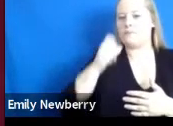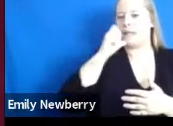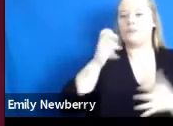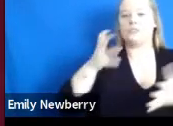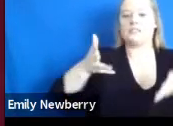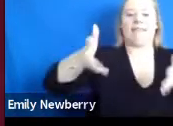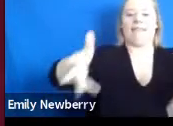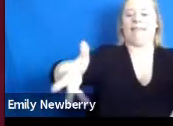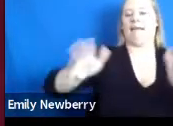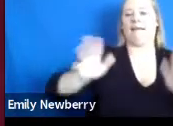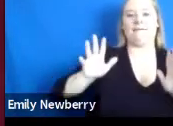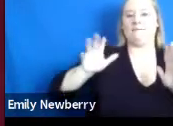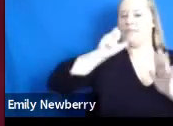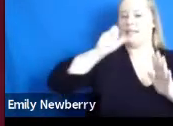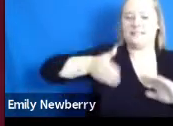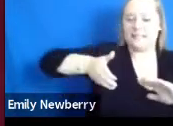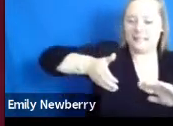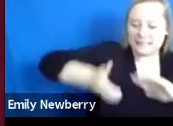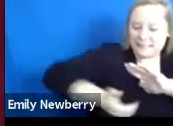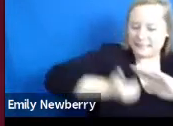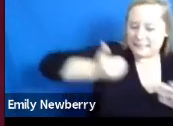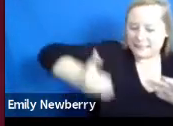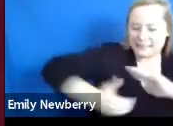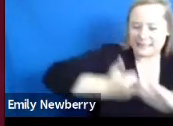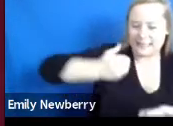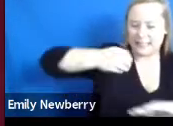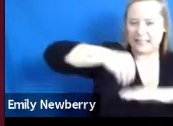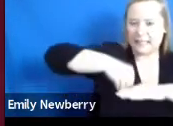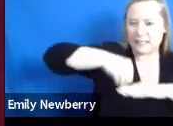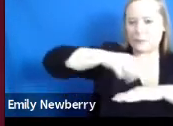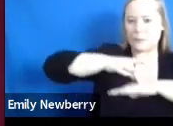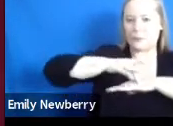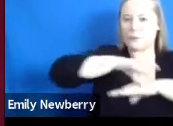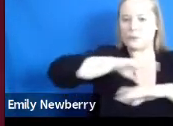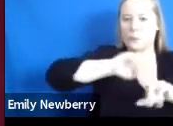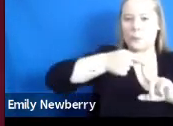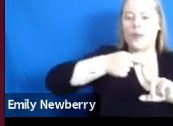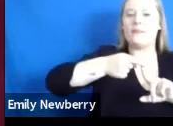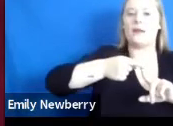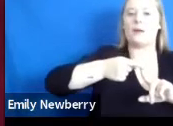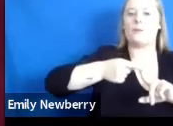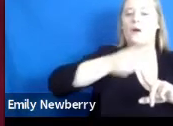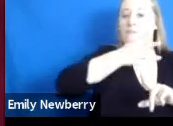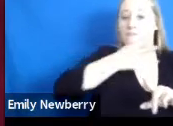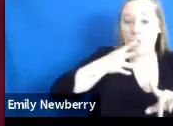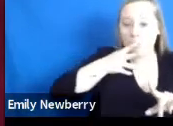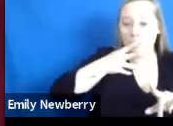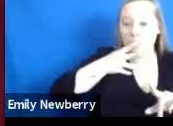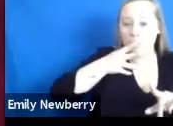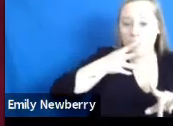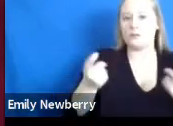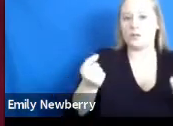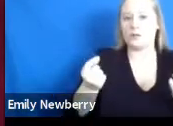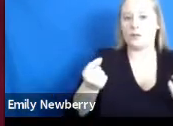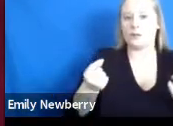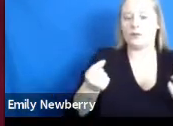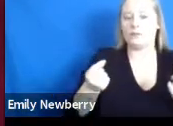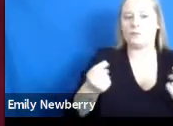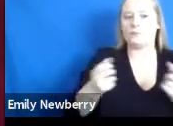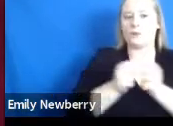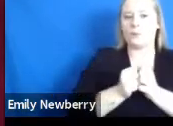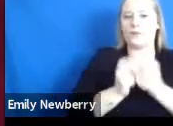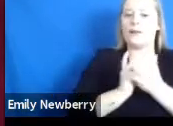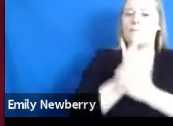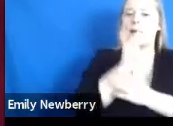dig into the earth. And so when they would farm, they would actually farm with a planting stick